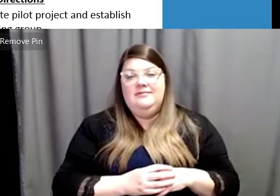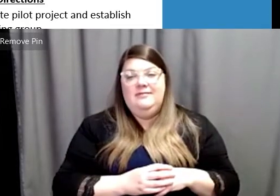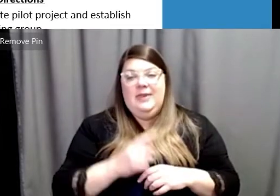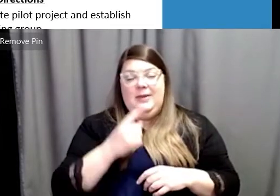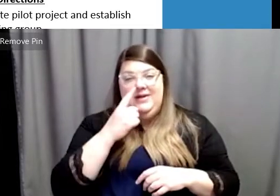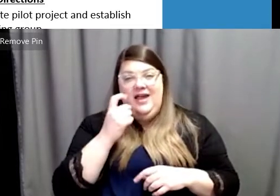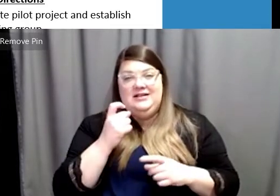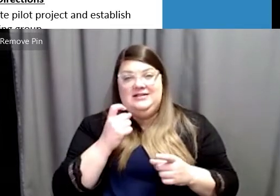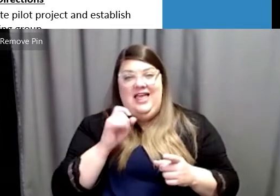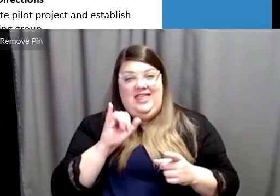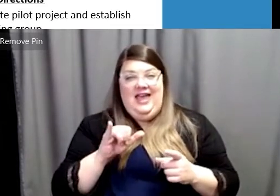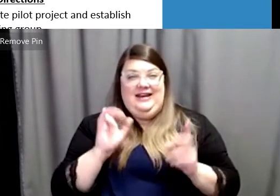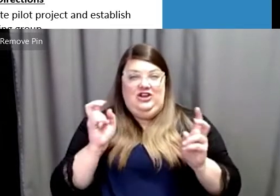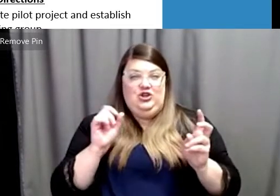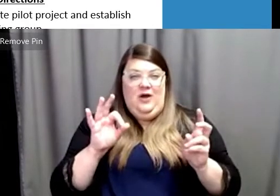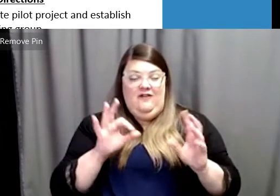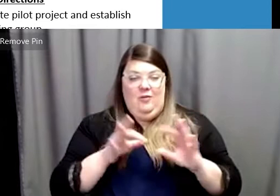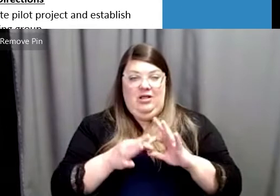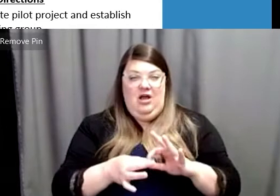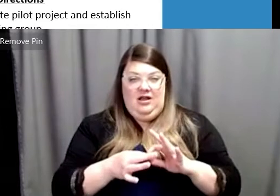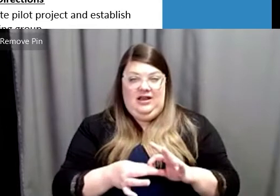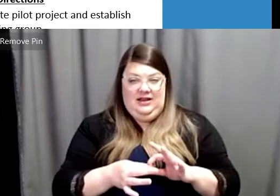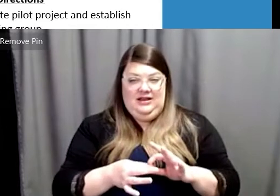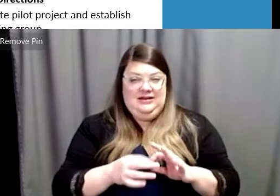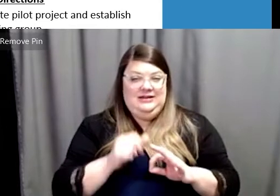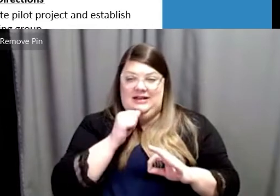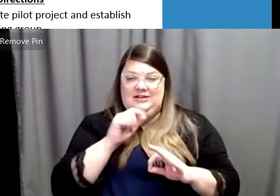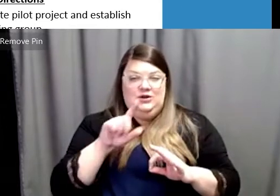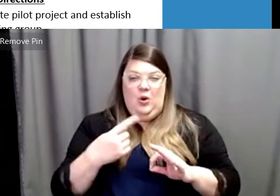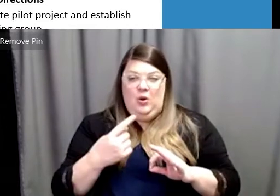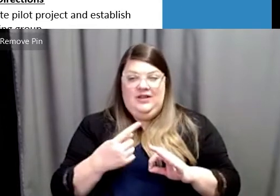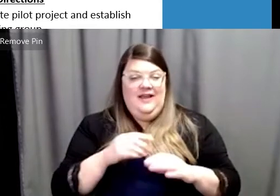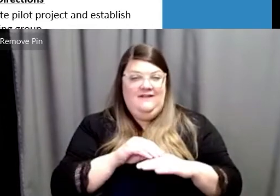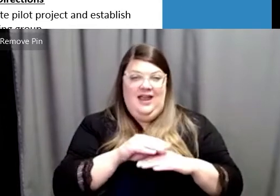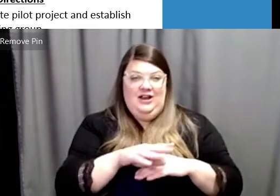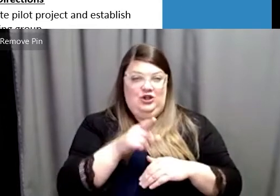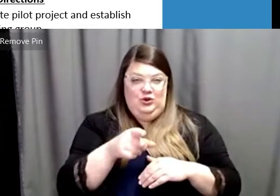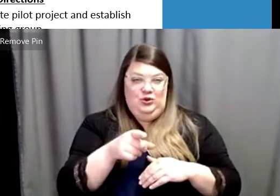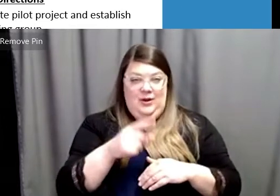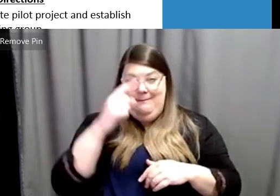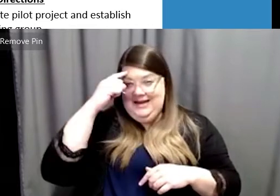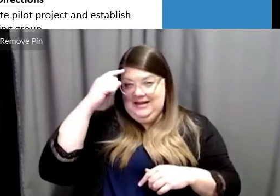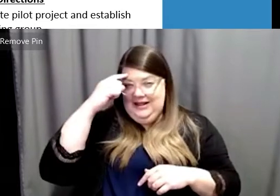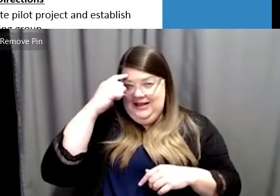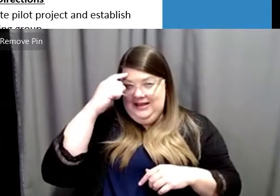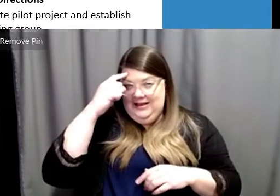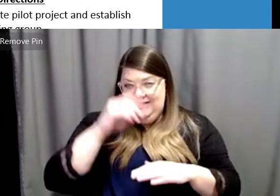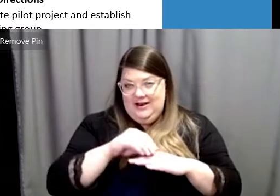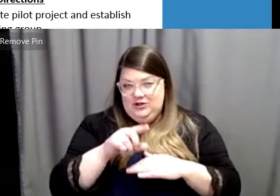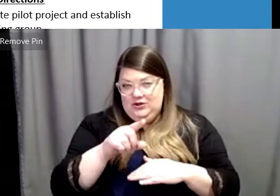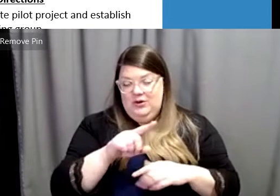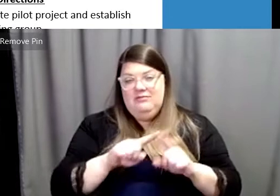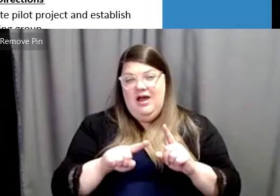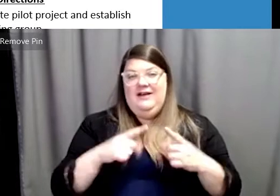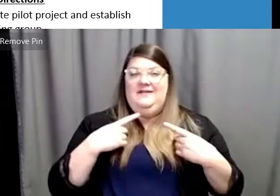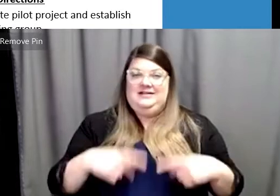that issue of belonging doesn't only affect you mentally, it affects you